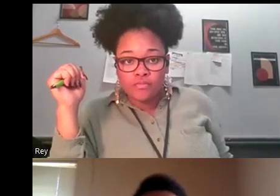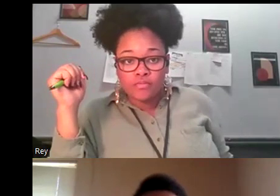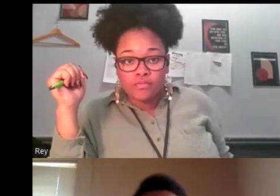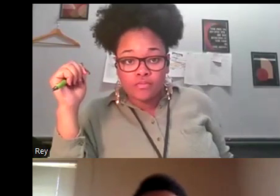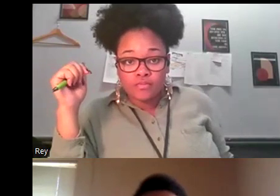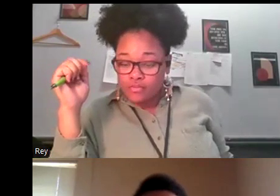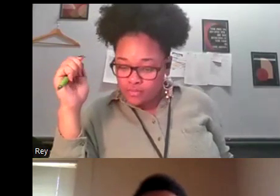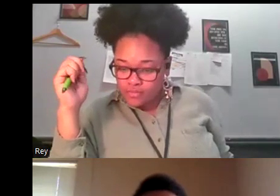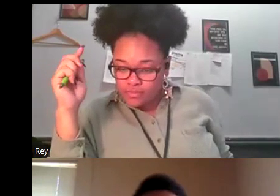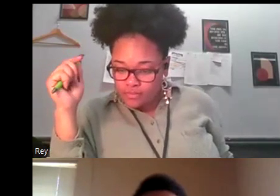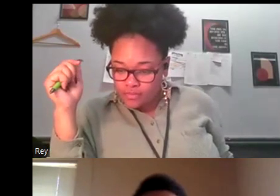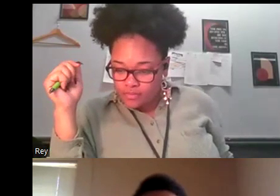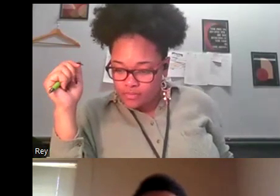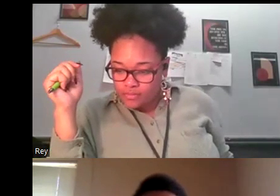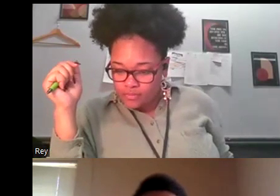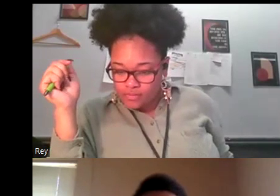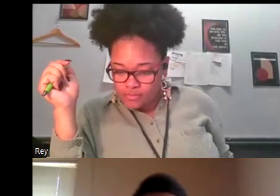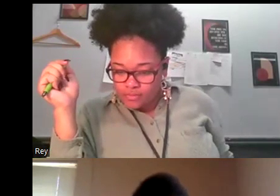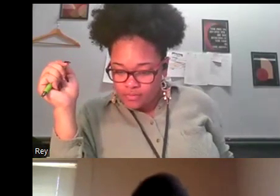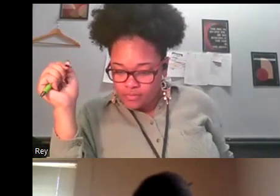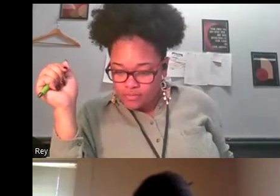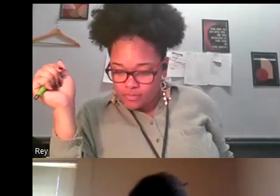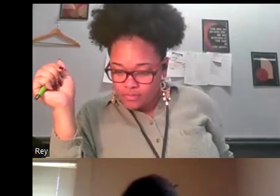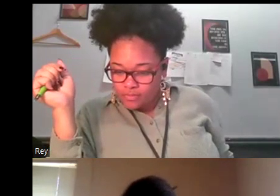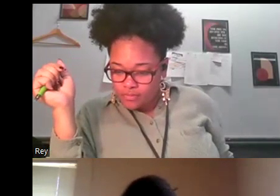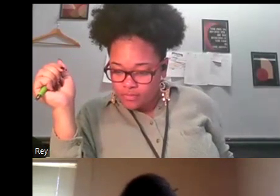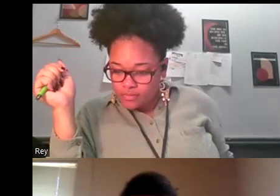you know. Absolutely, Miriam. Thank you for the reminder.